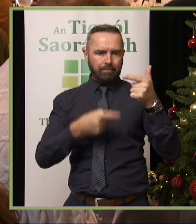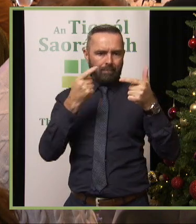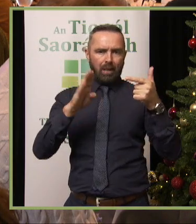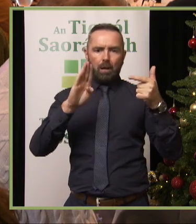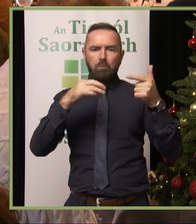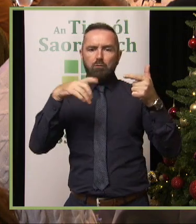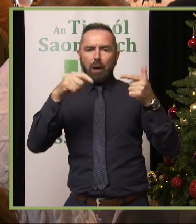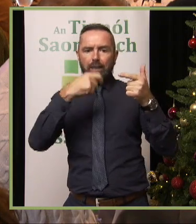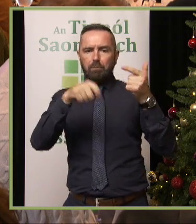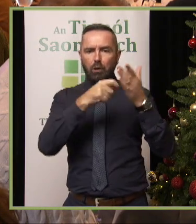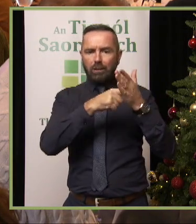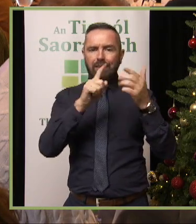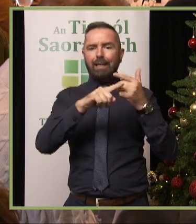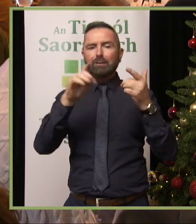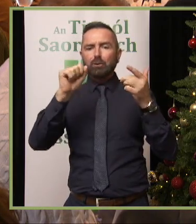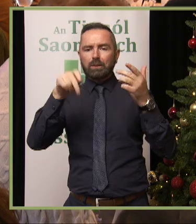Bride Project and the Suez Project.